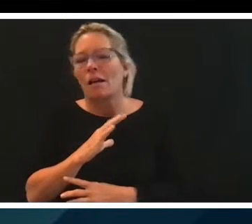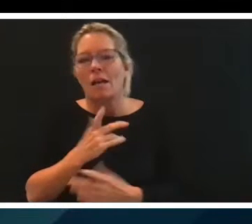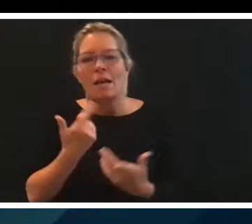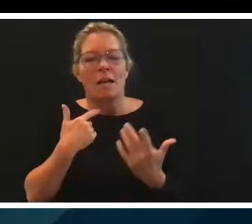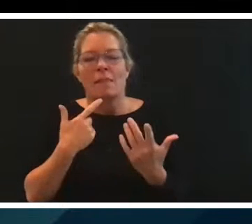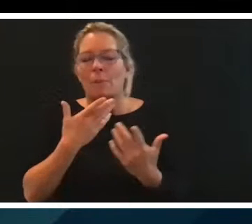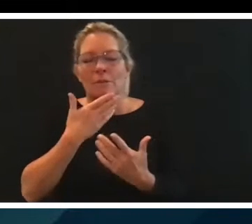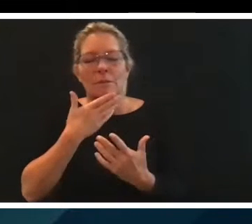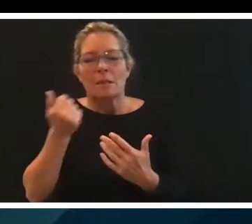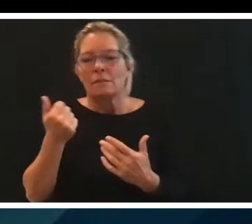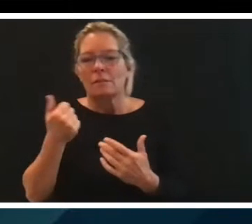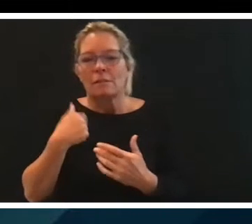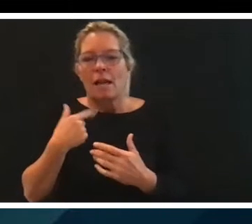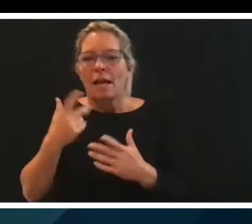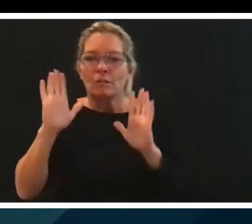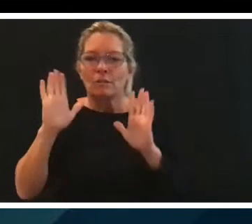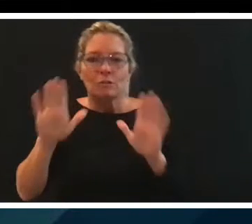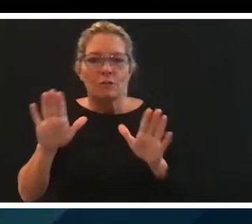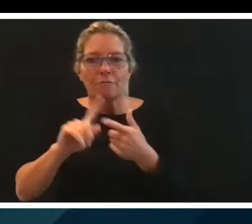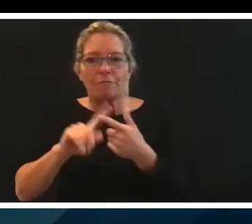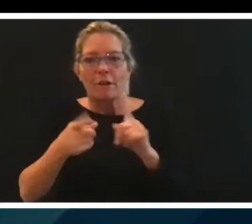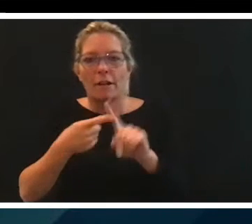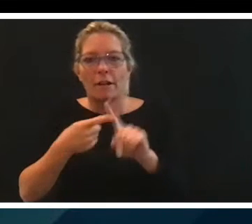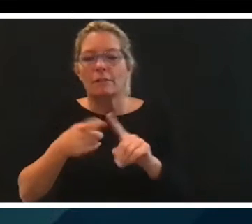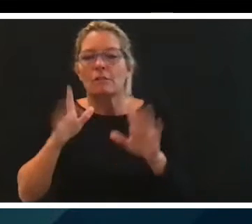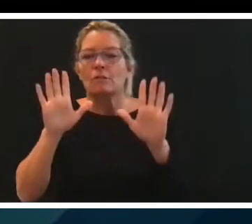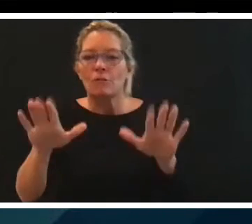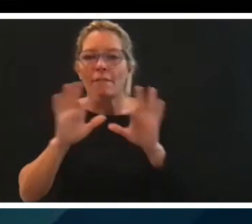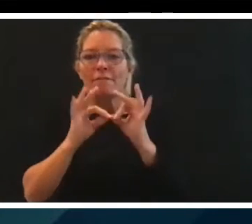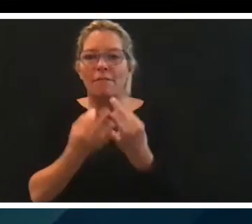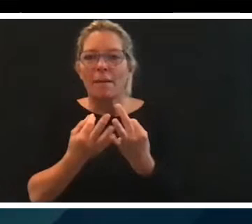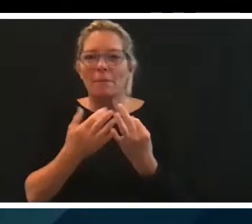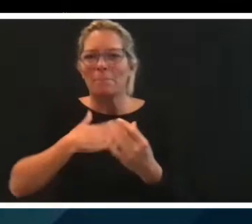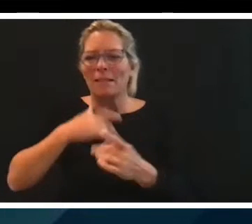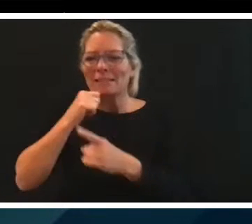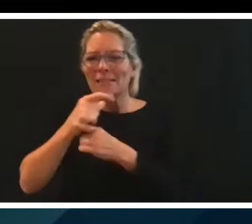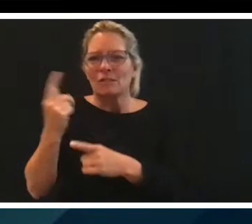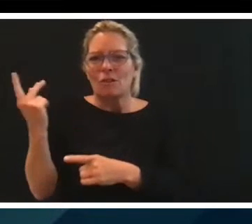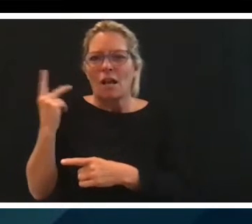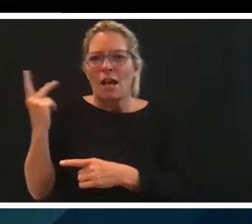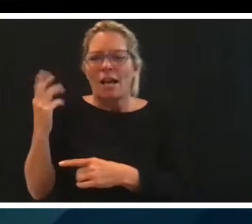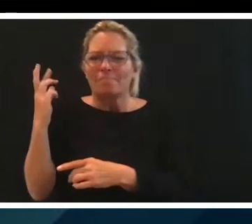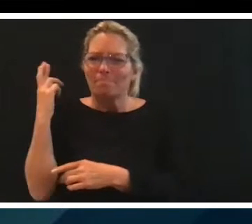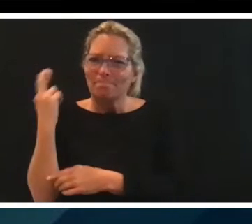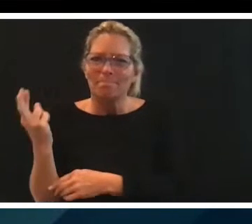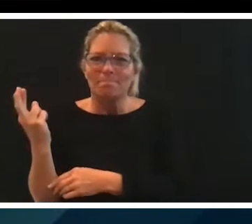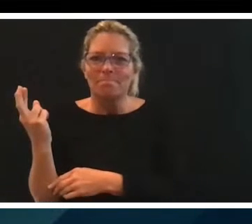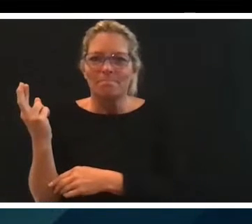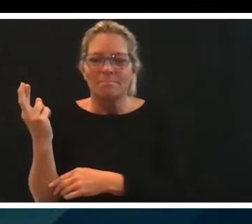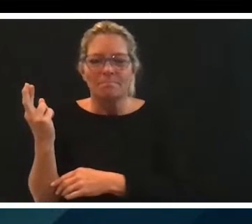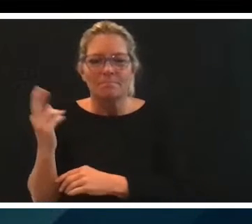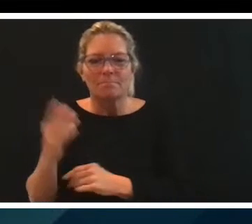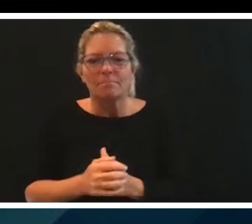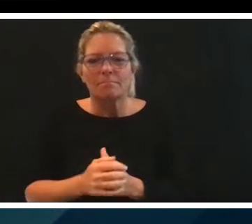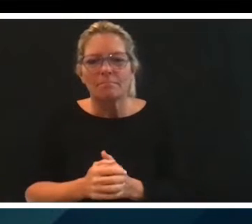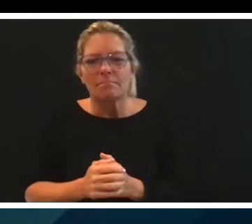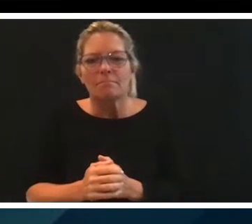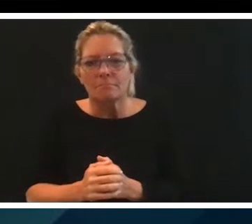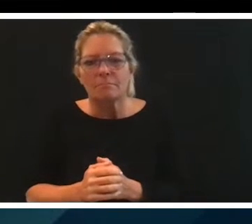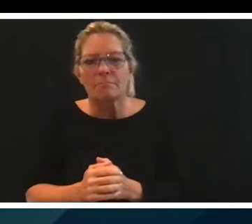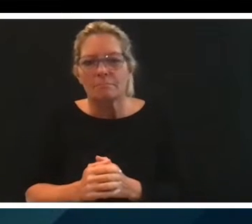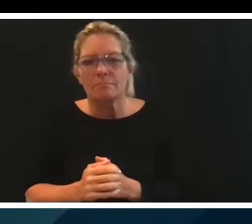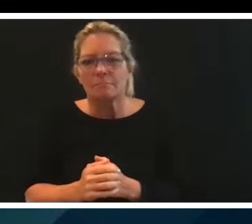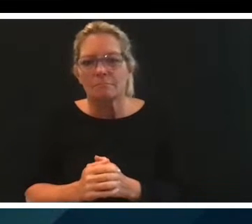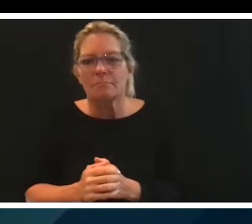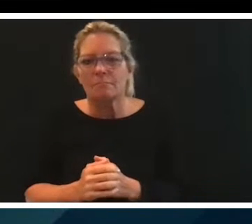friends, great family. My sister and I were super tight, and it gave me access